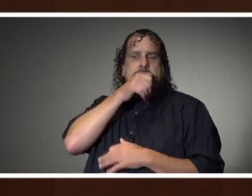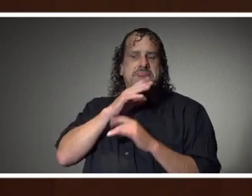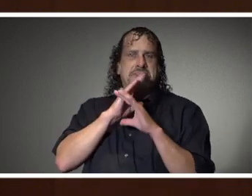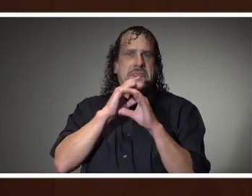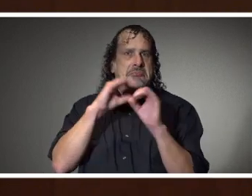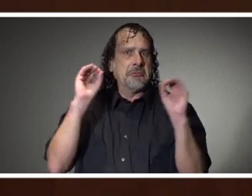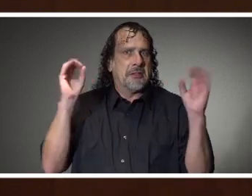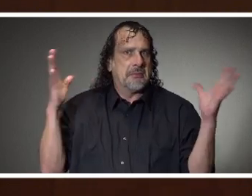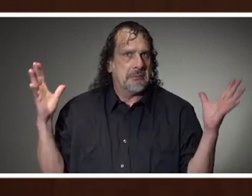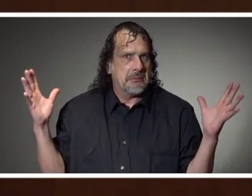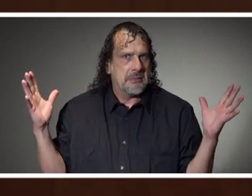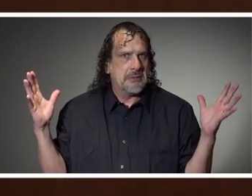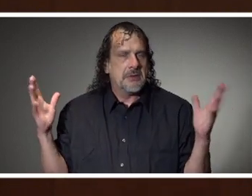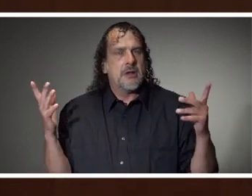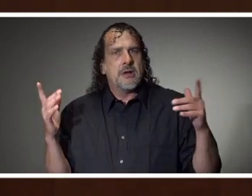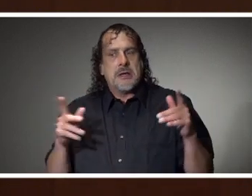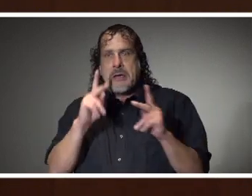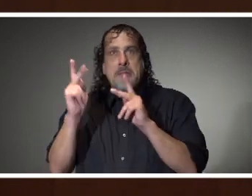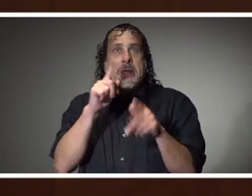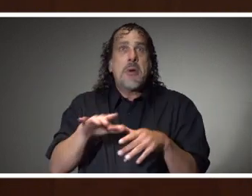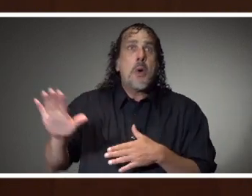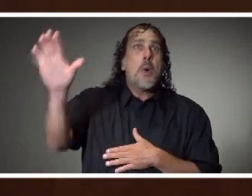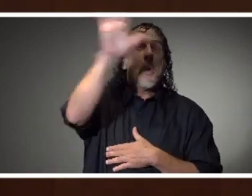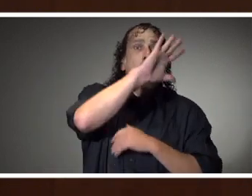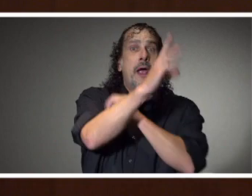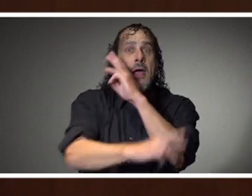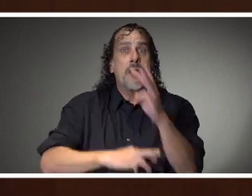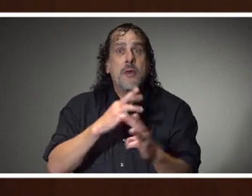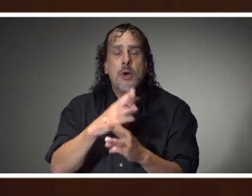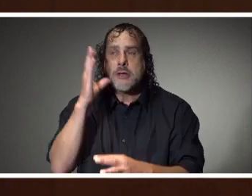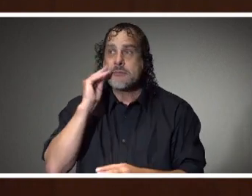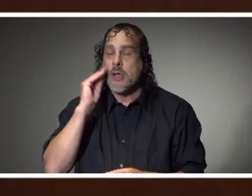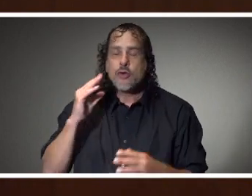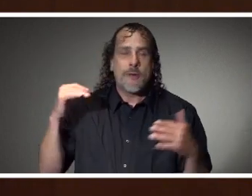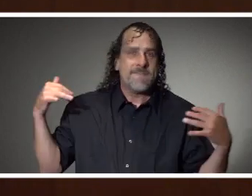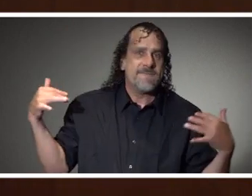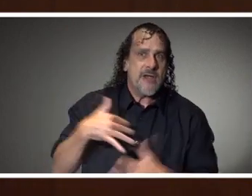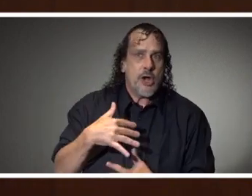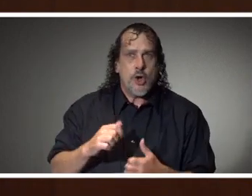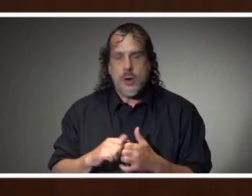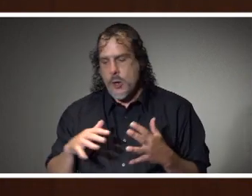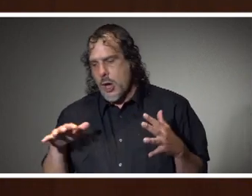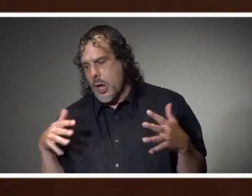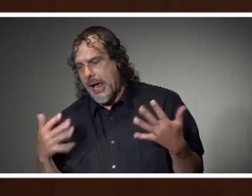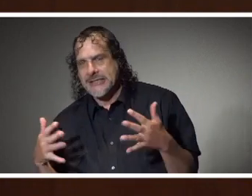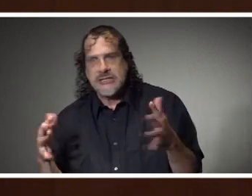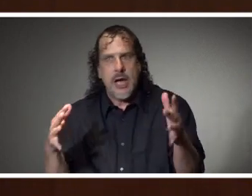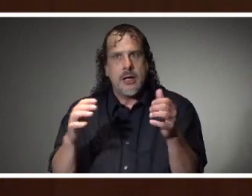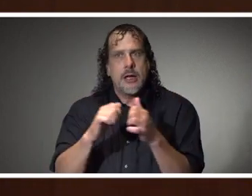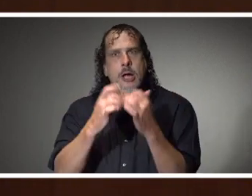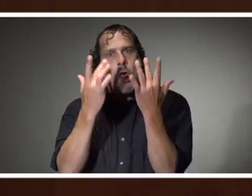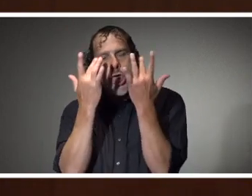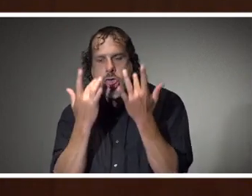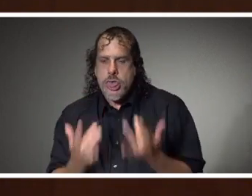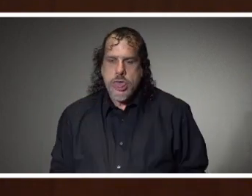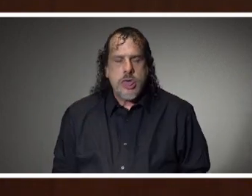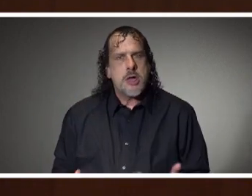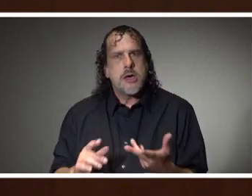world right now are experiencing fear, anxiety, depression,